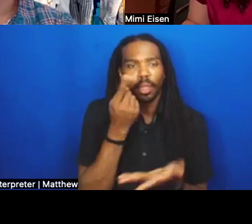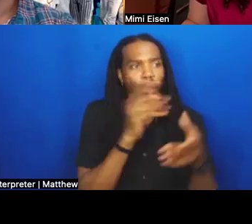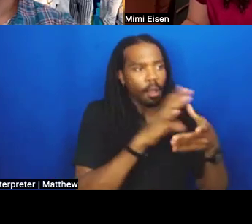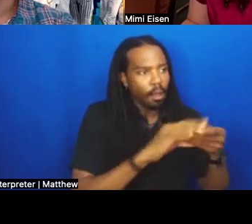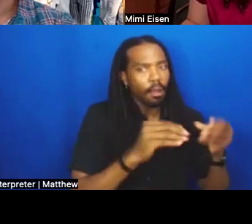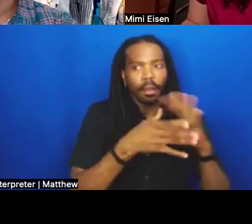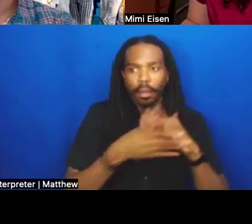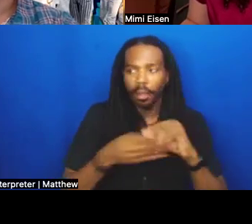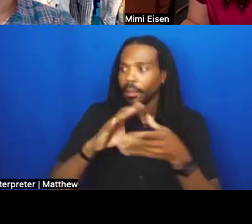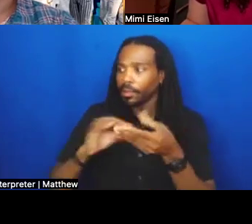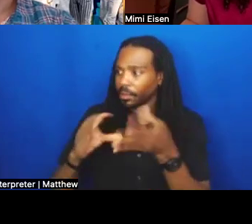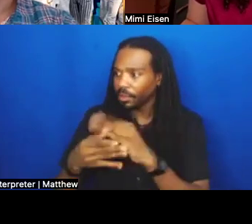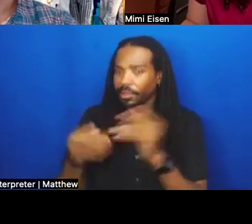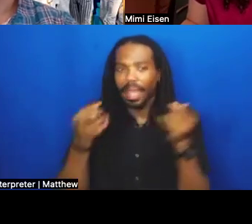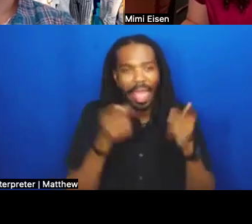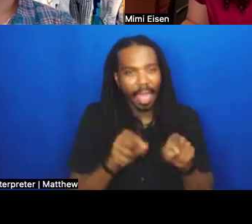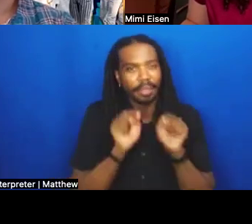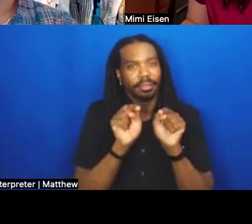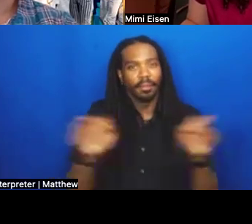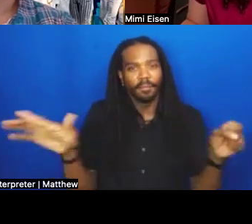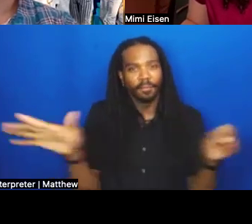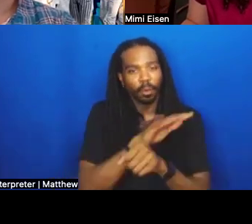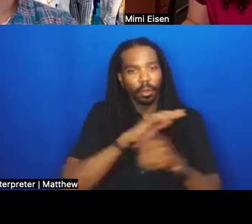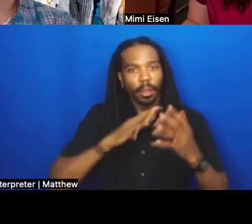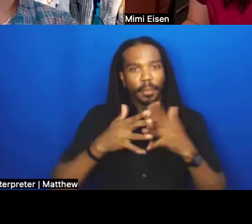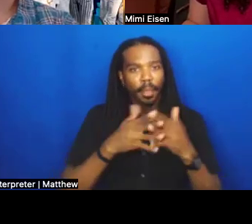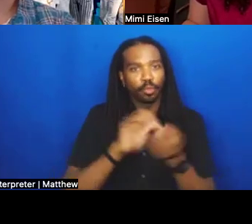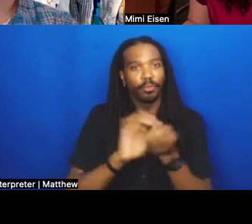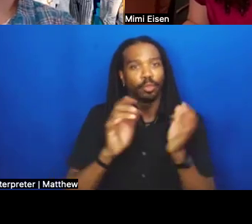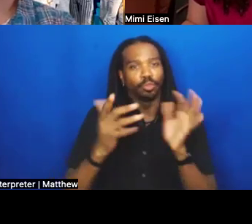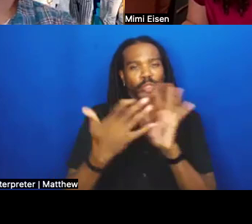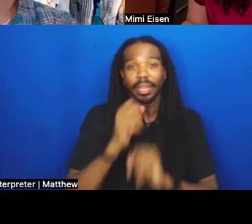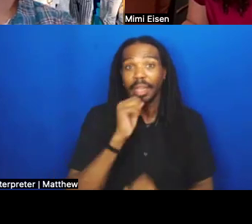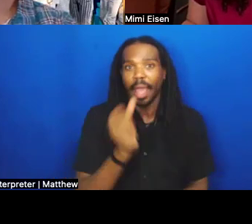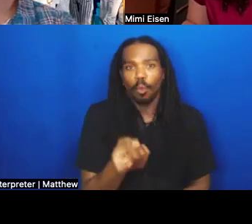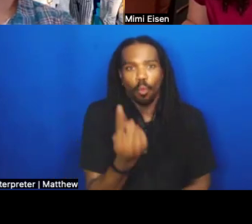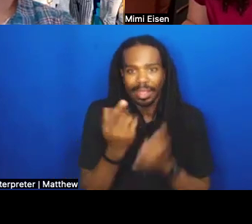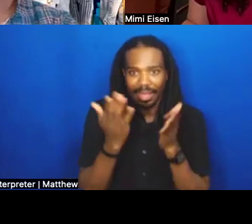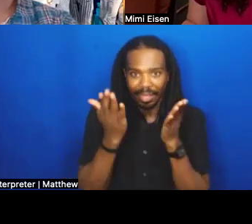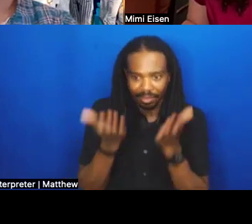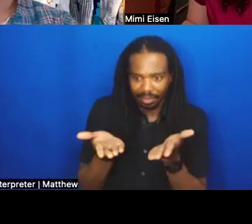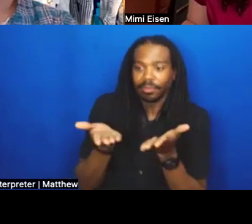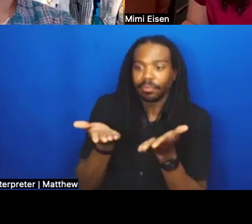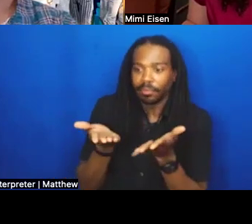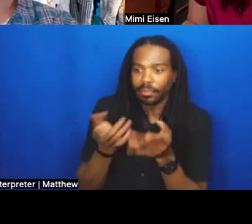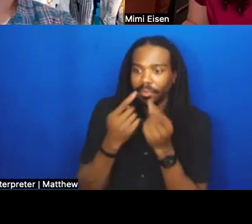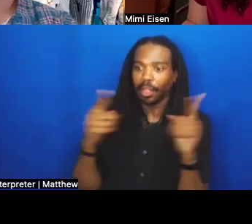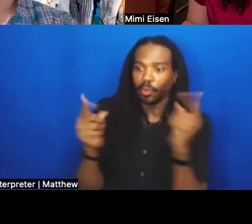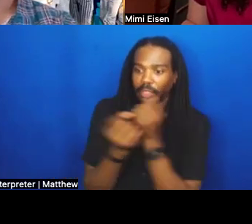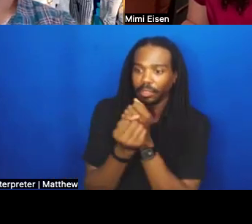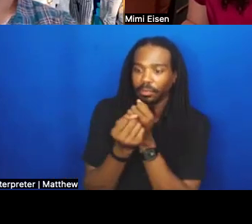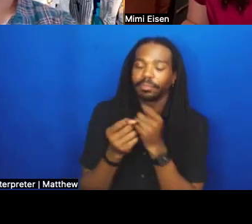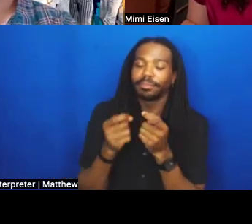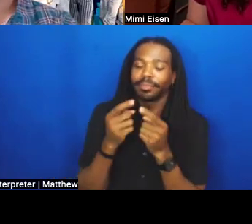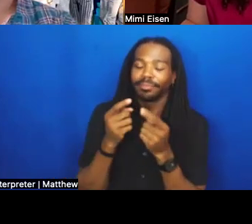look at more primary sources than just the Declaration of Independence, right? So could you highlight some of your